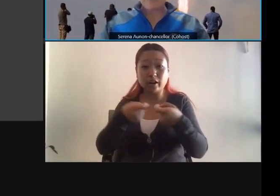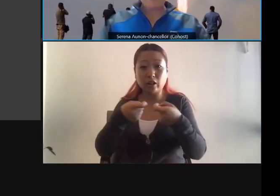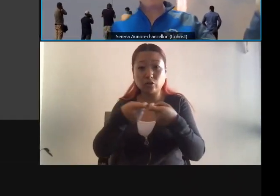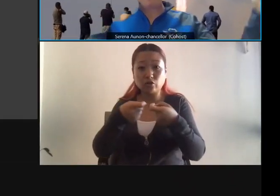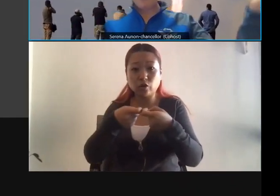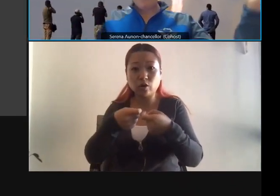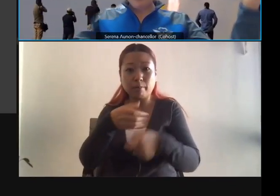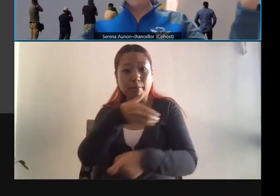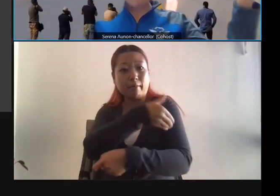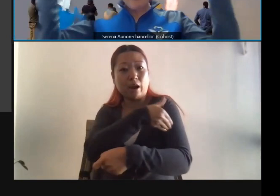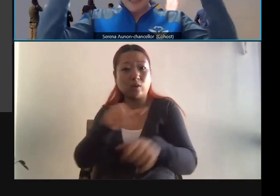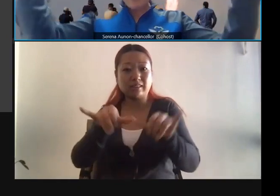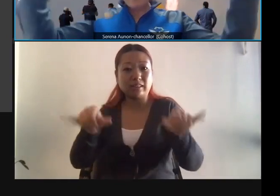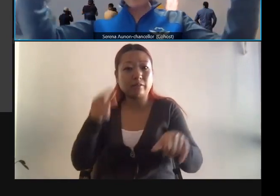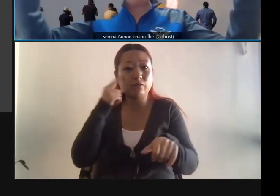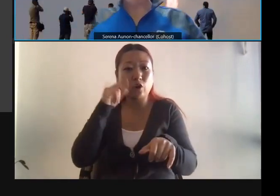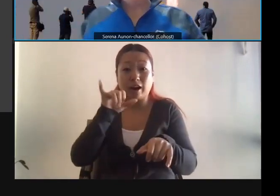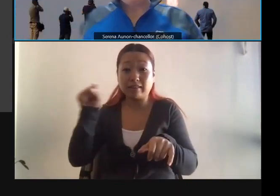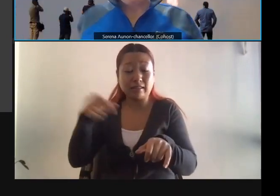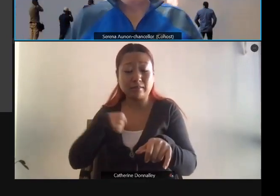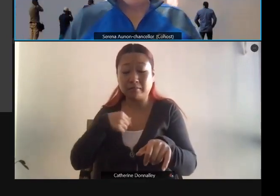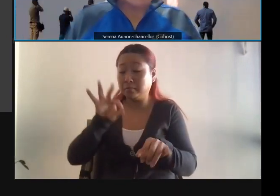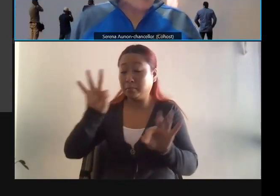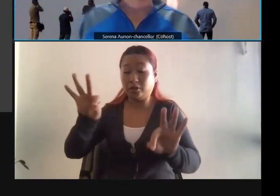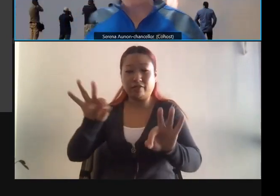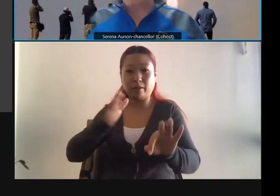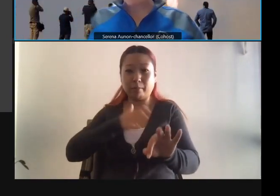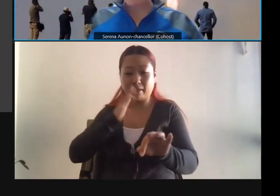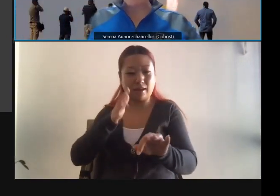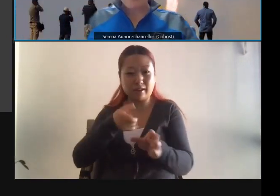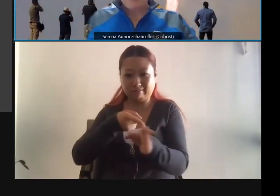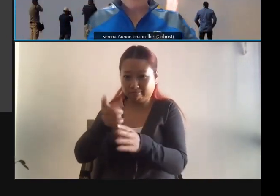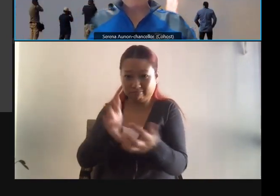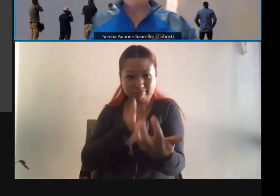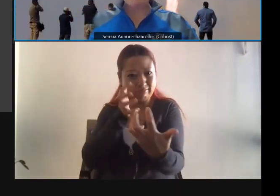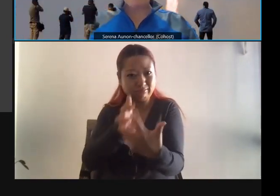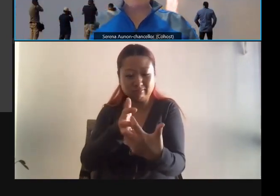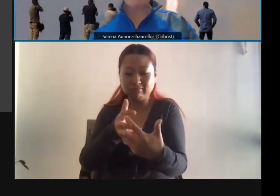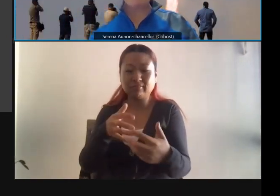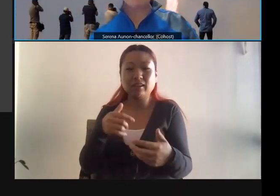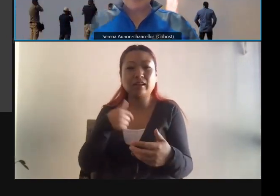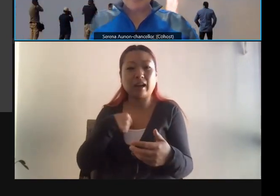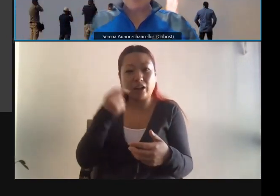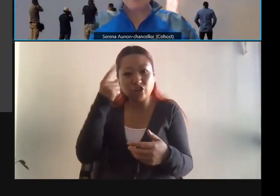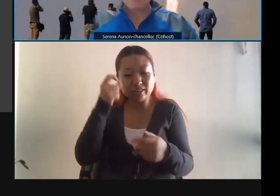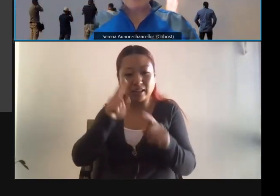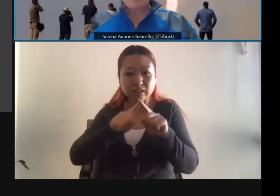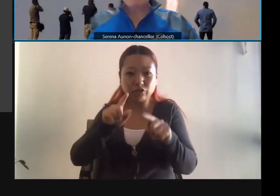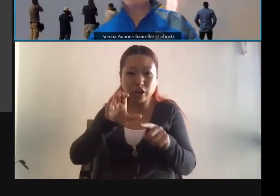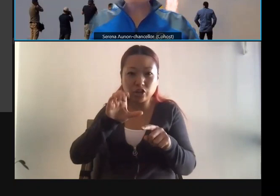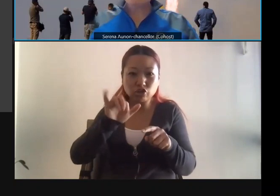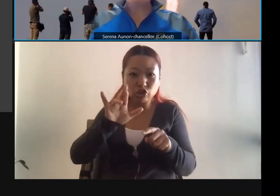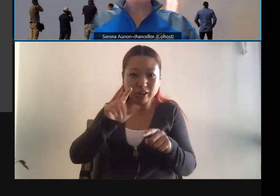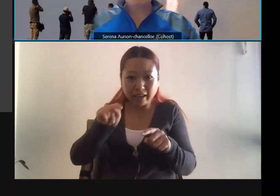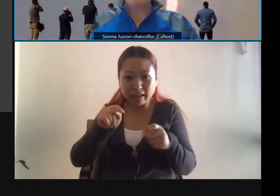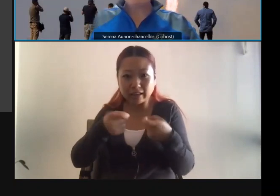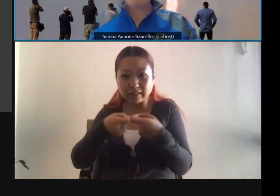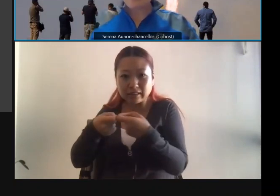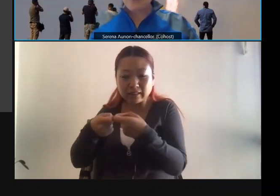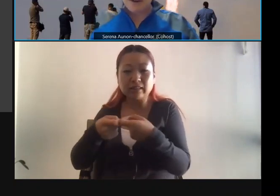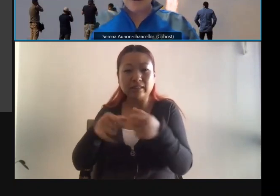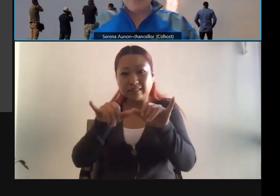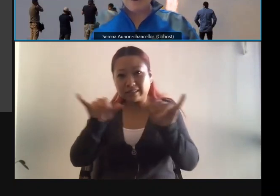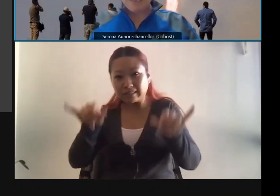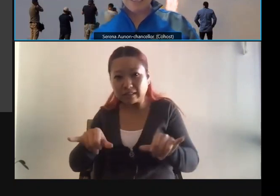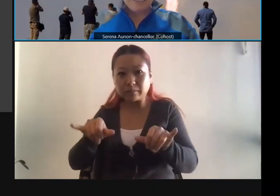And I thought, I'm right at home. This is awesome because I understand circuitry and I understand systems. And you have to understand that